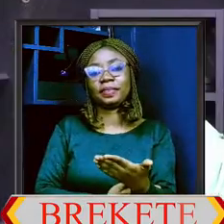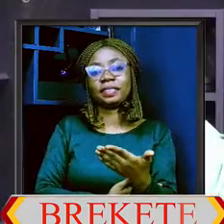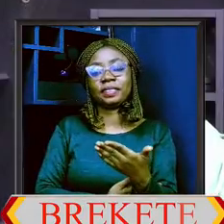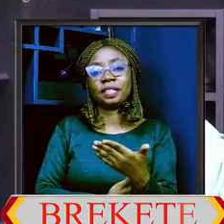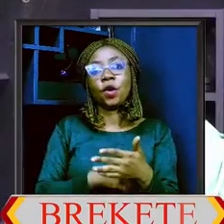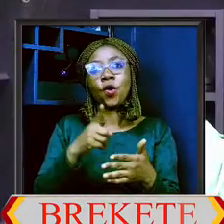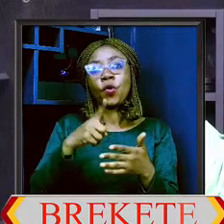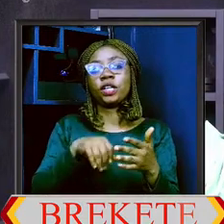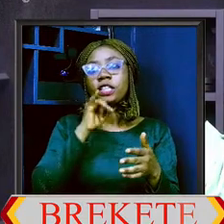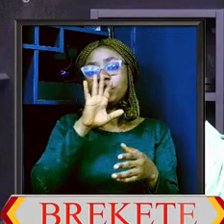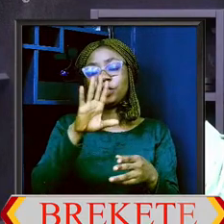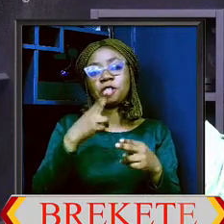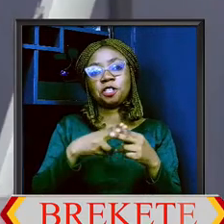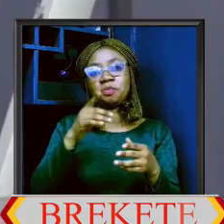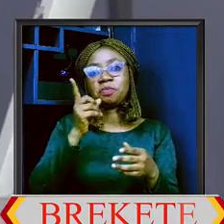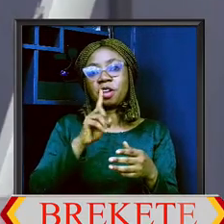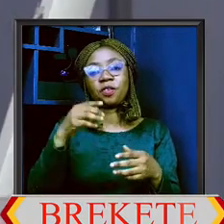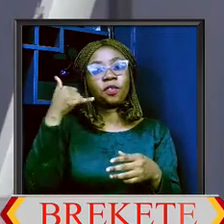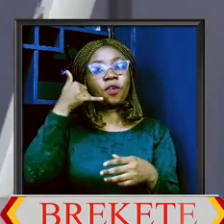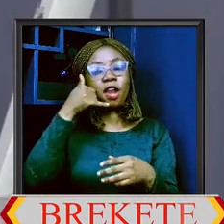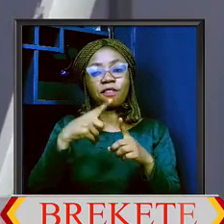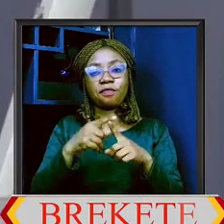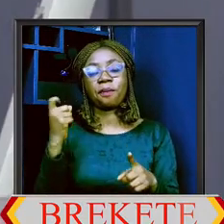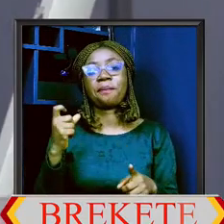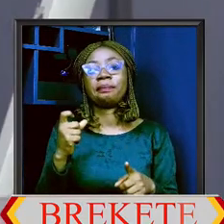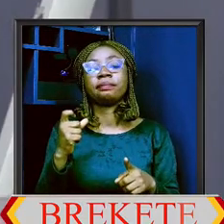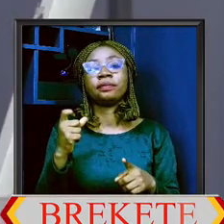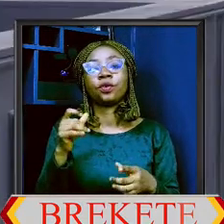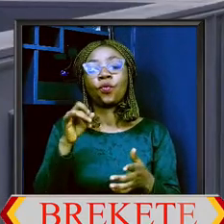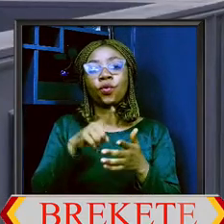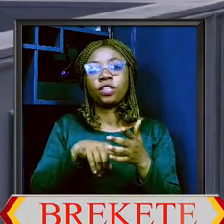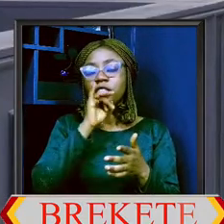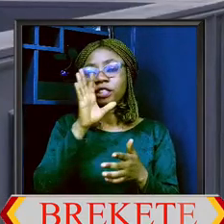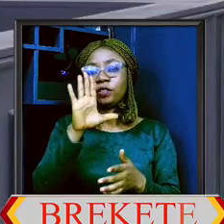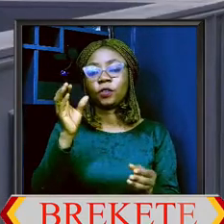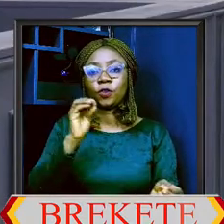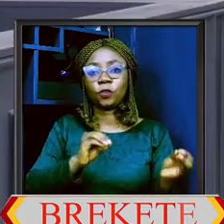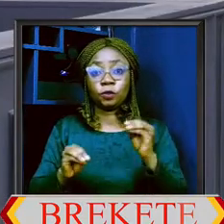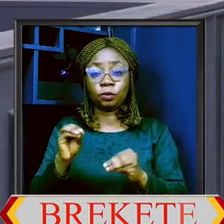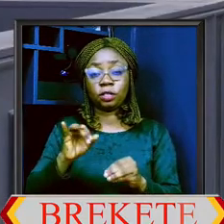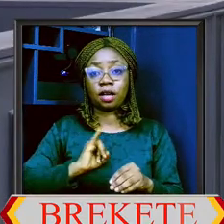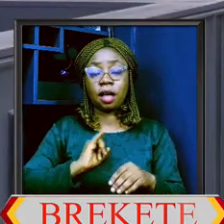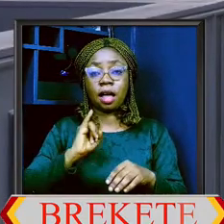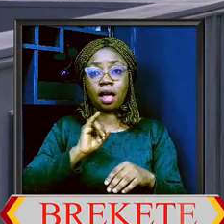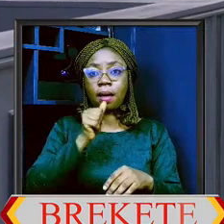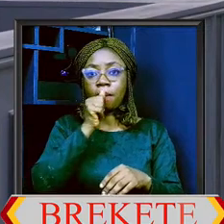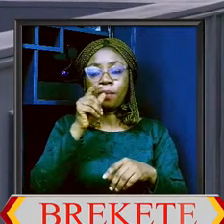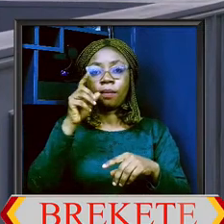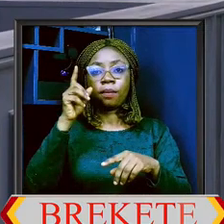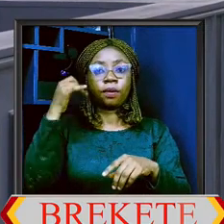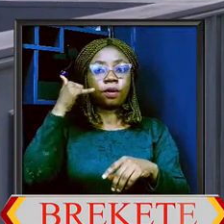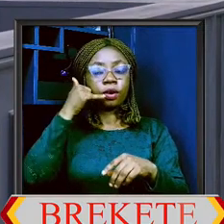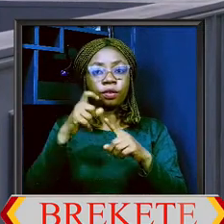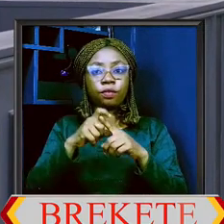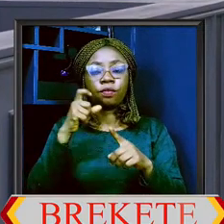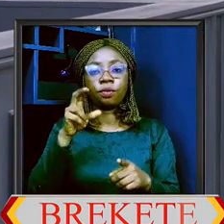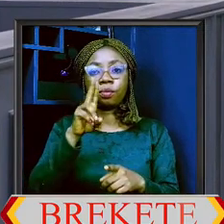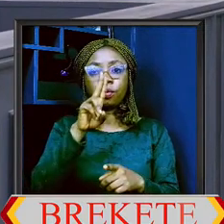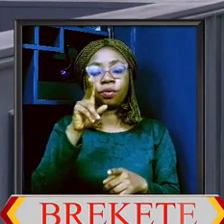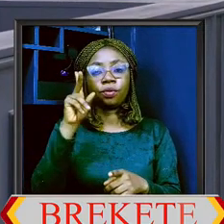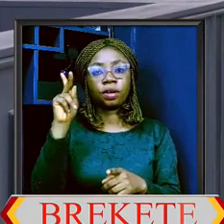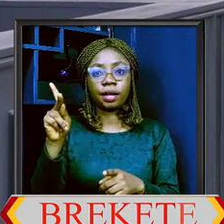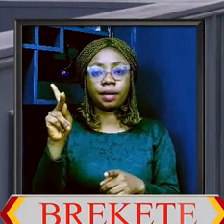morning where you from I'm calling all the way from UK my name is